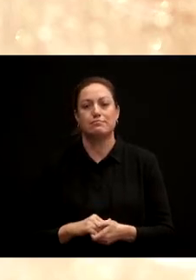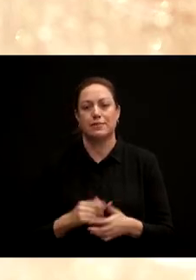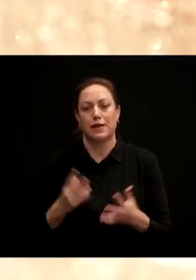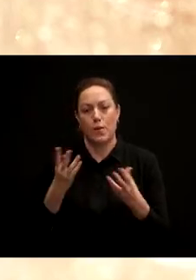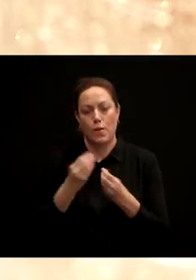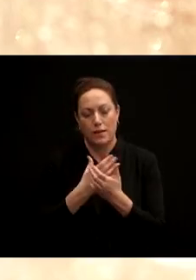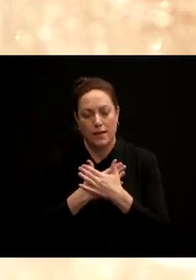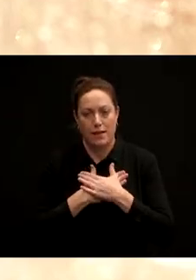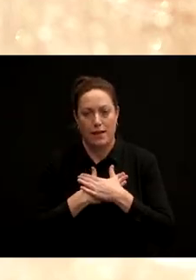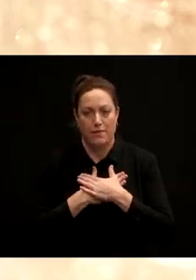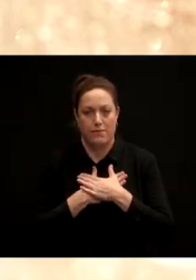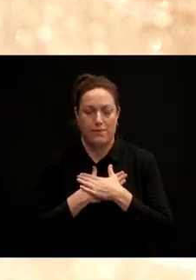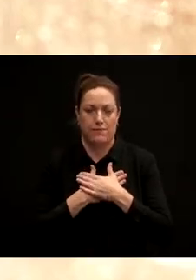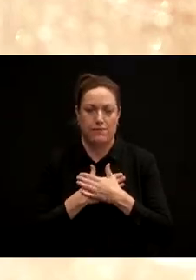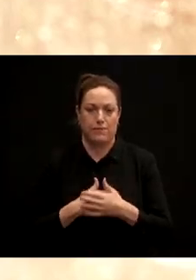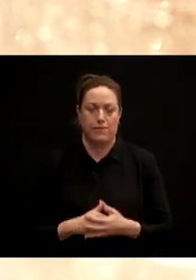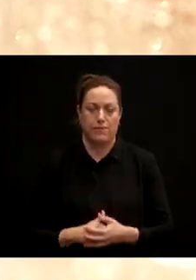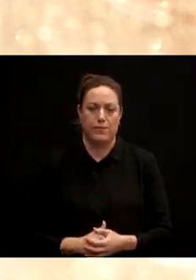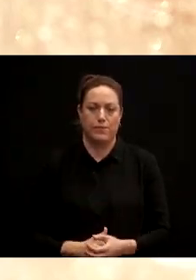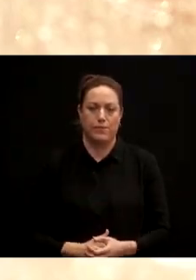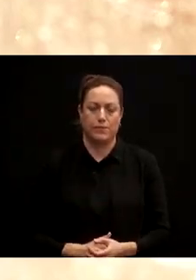love.